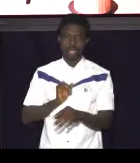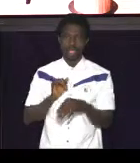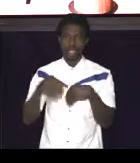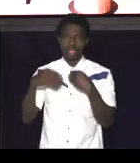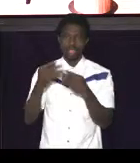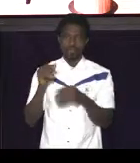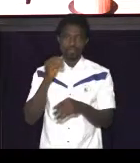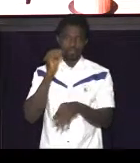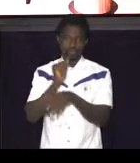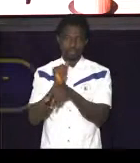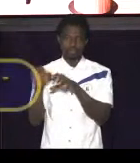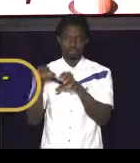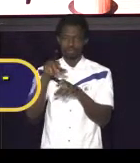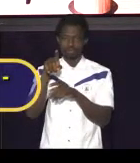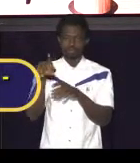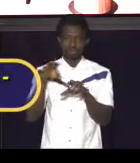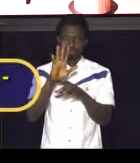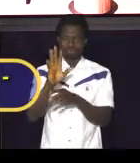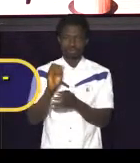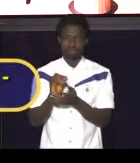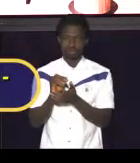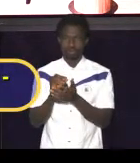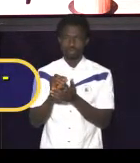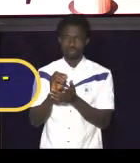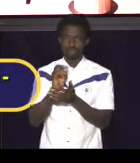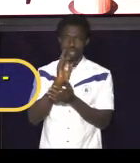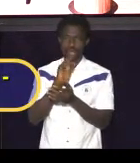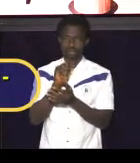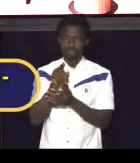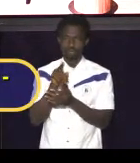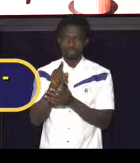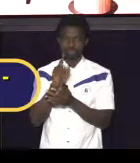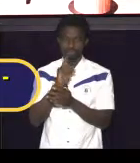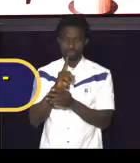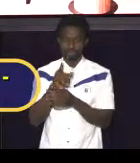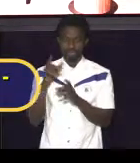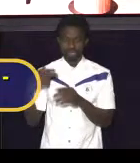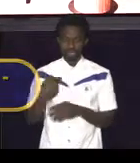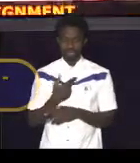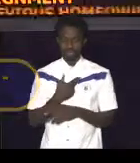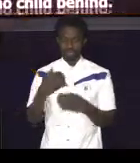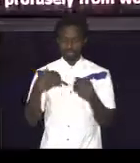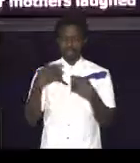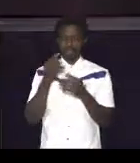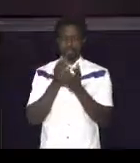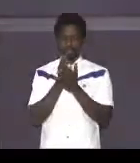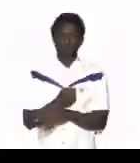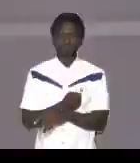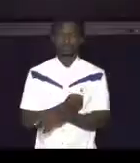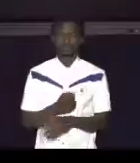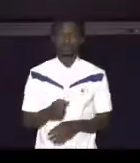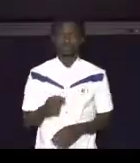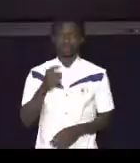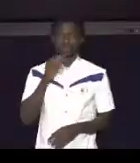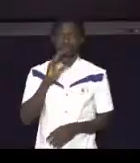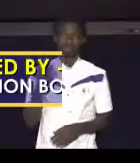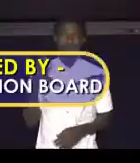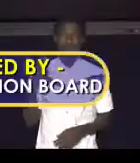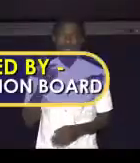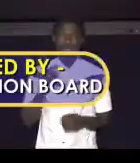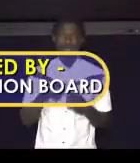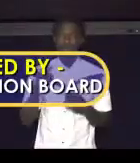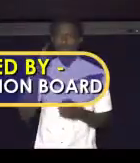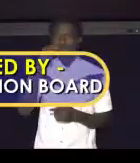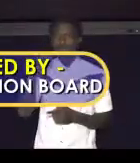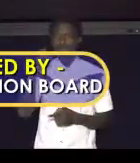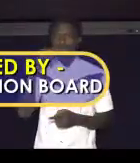yours? Are you sure? Okay, let's have the correction together. You were asked to circle